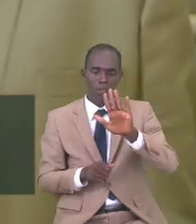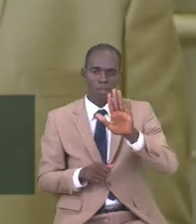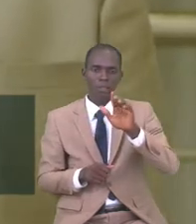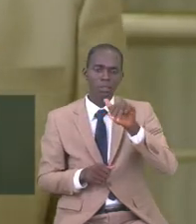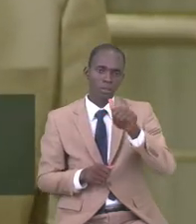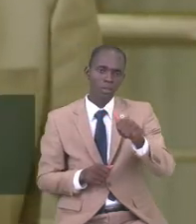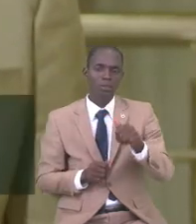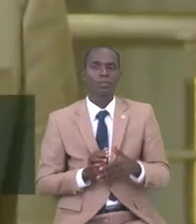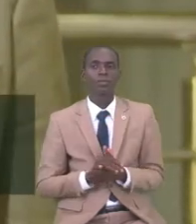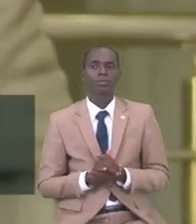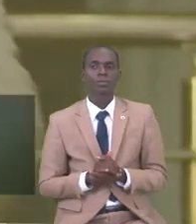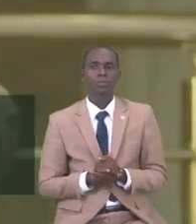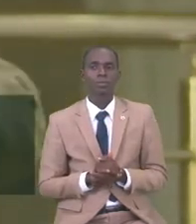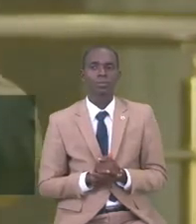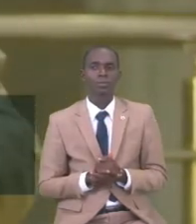thyself.